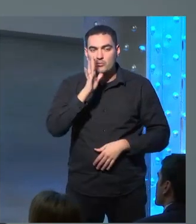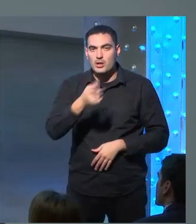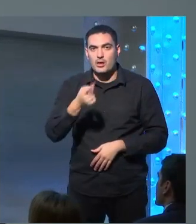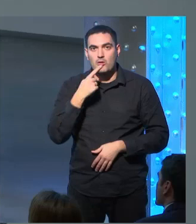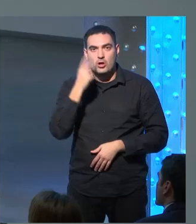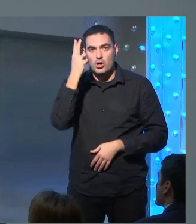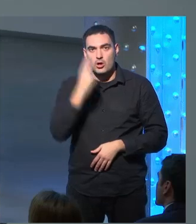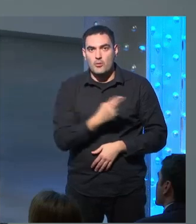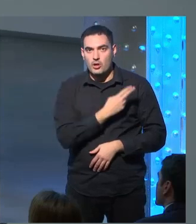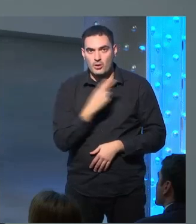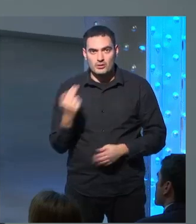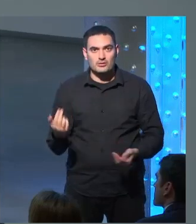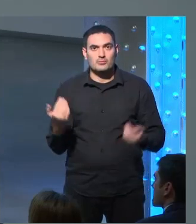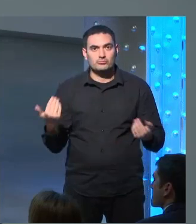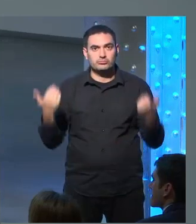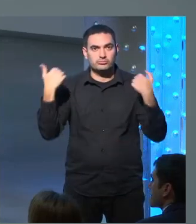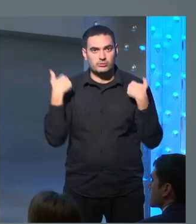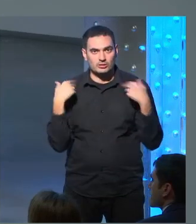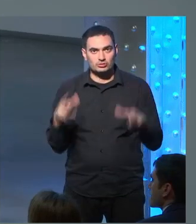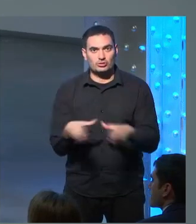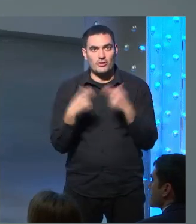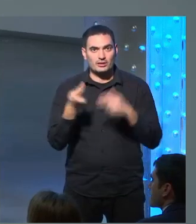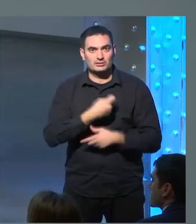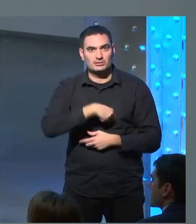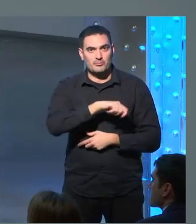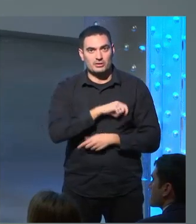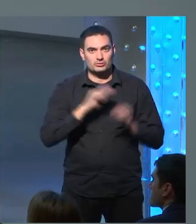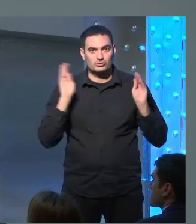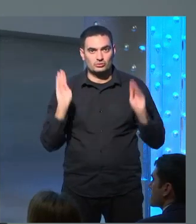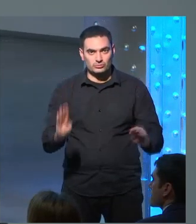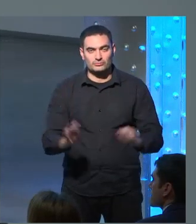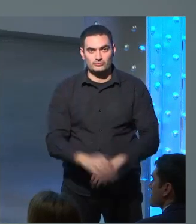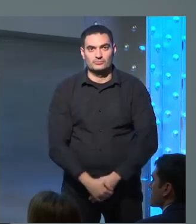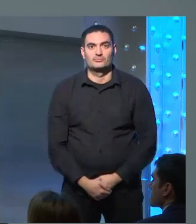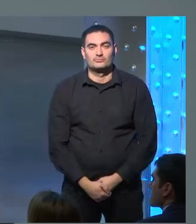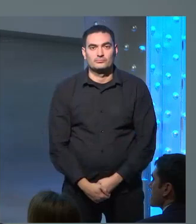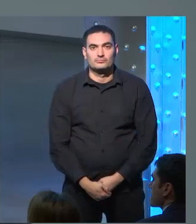than France. And that is the commitment of the Spanish society.